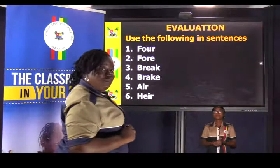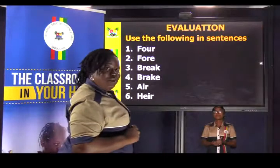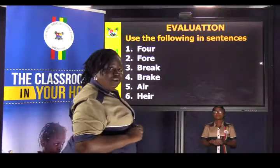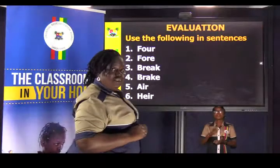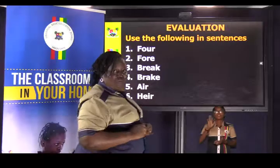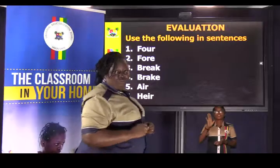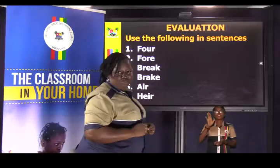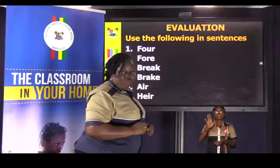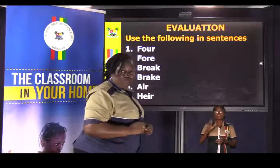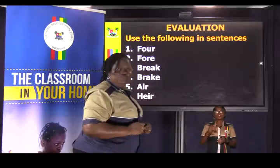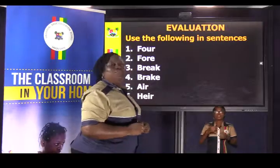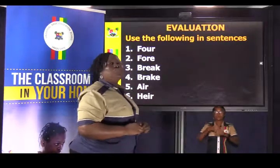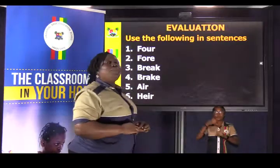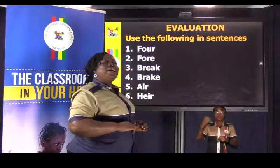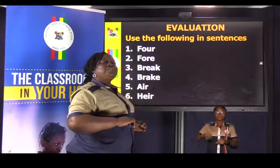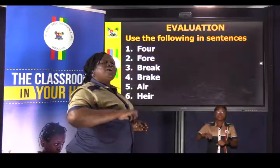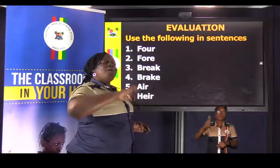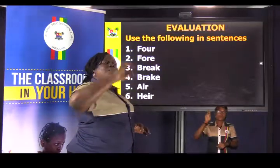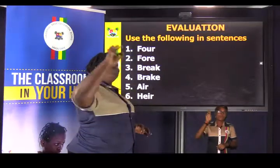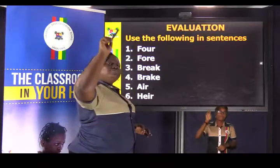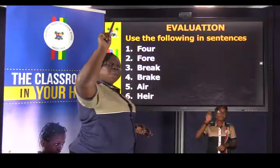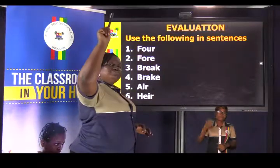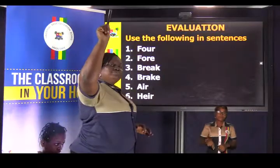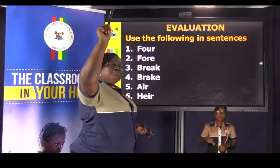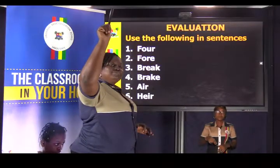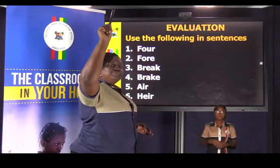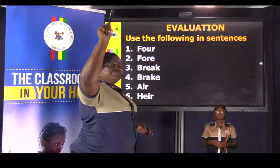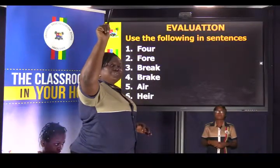Eyes on me. Your pens up,